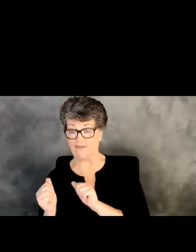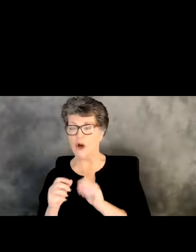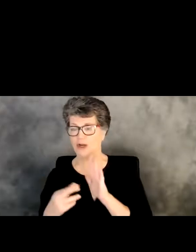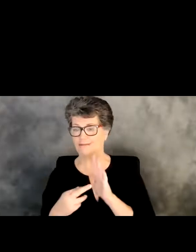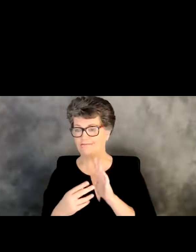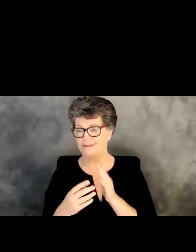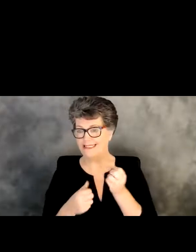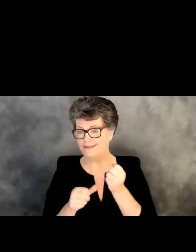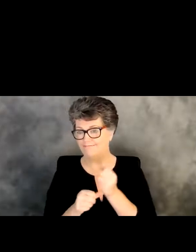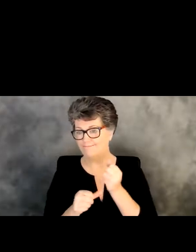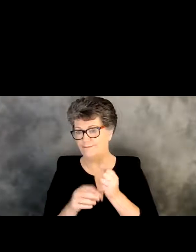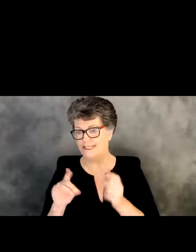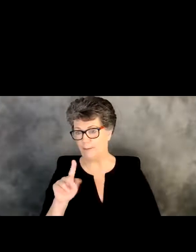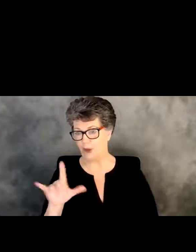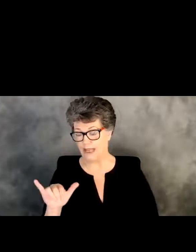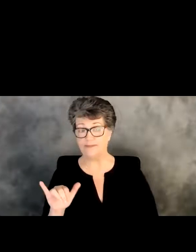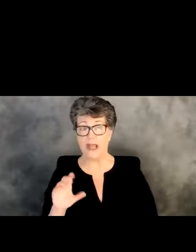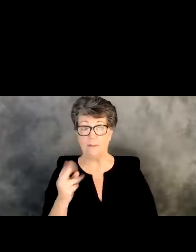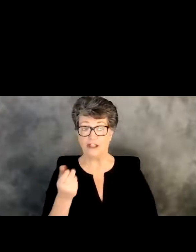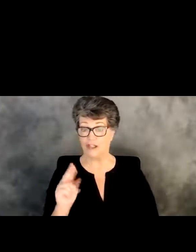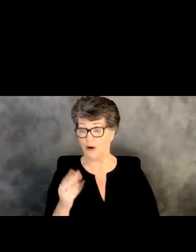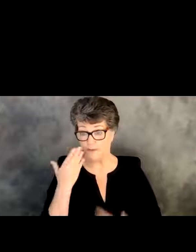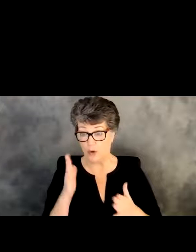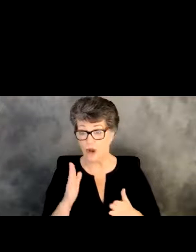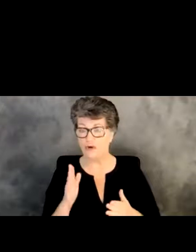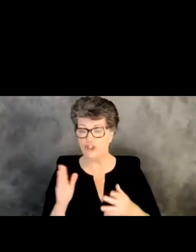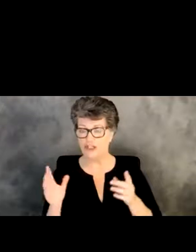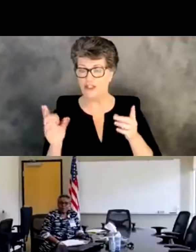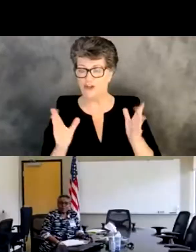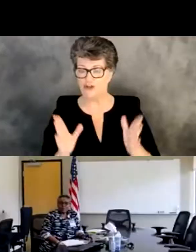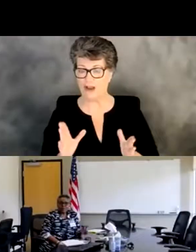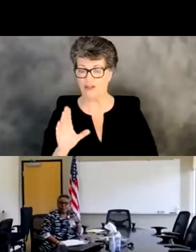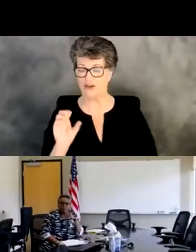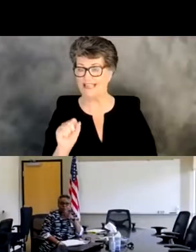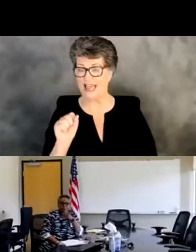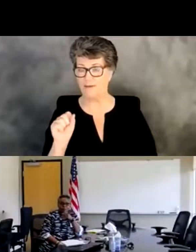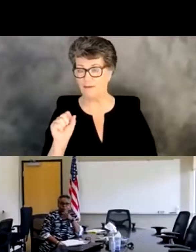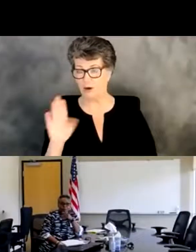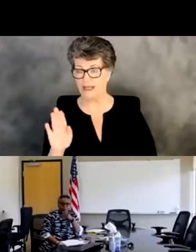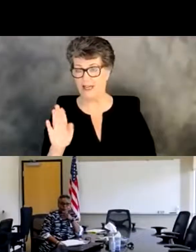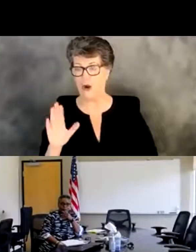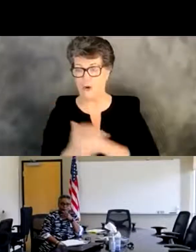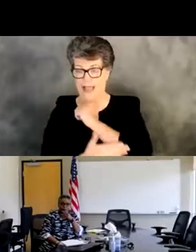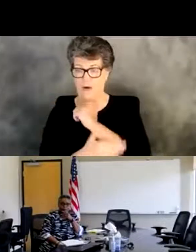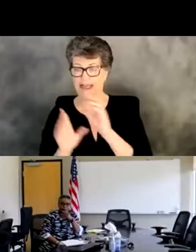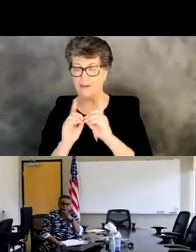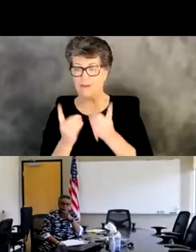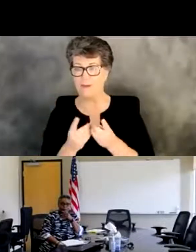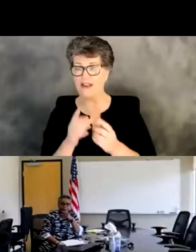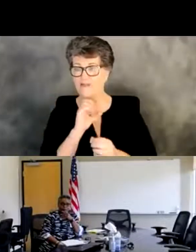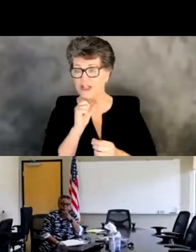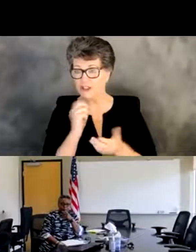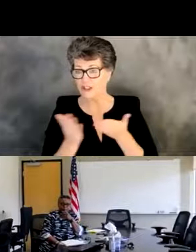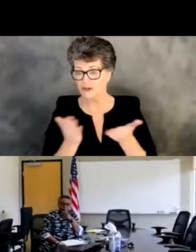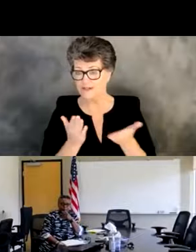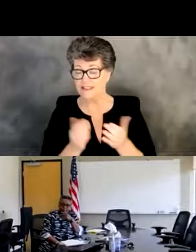today. But for those of you who don't know Sharon, she is the director of San Bernardino County Department of Aging and Adult Services, which is also